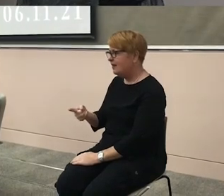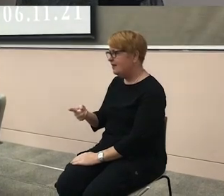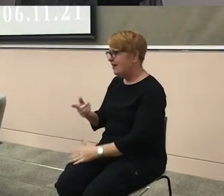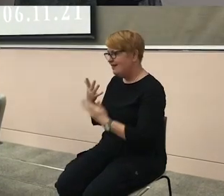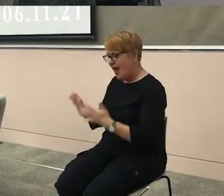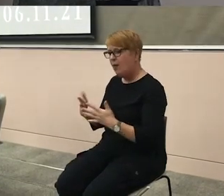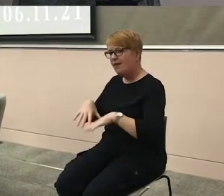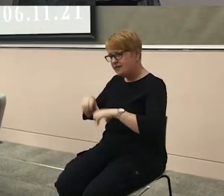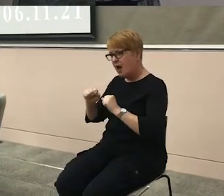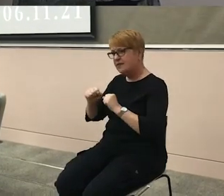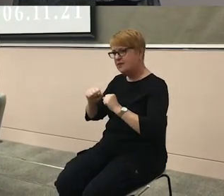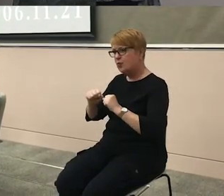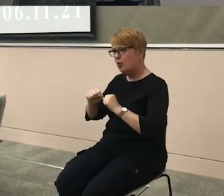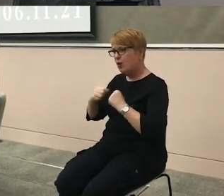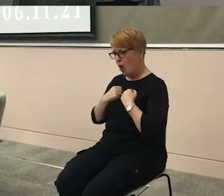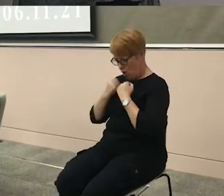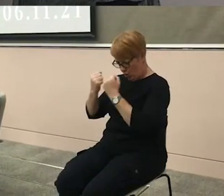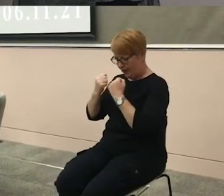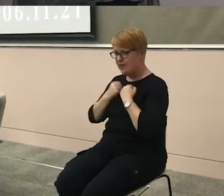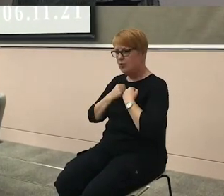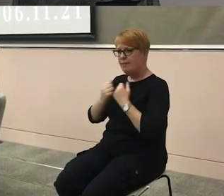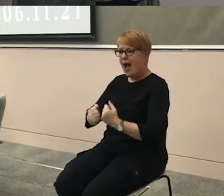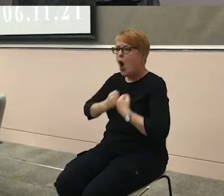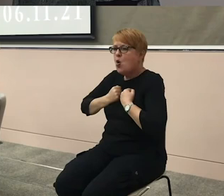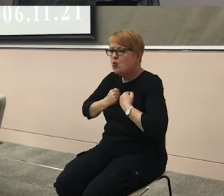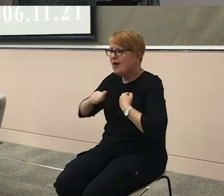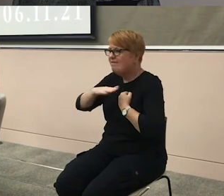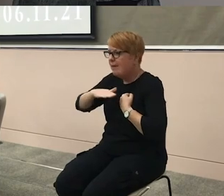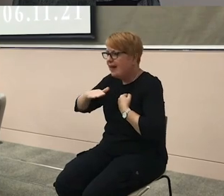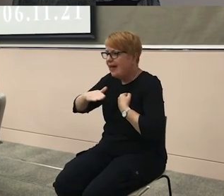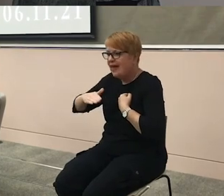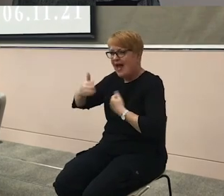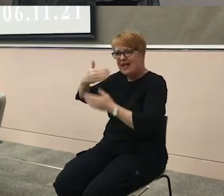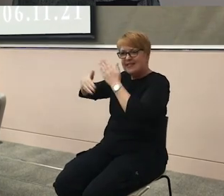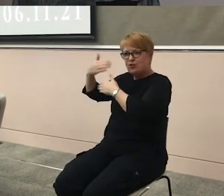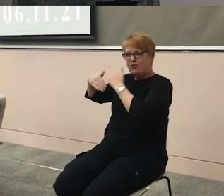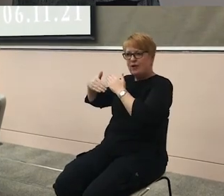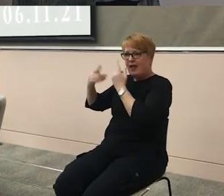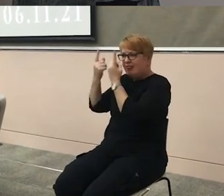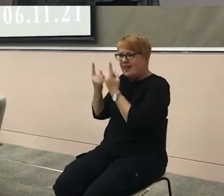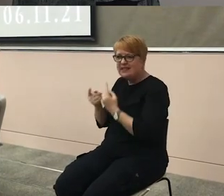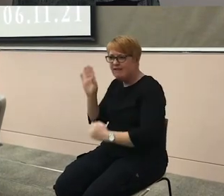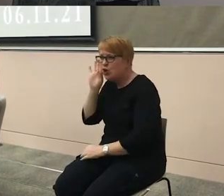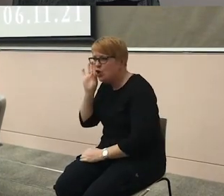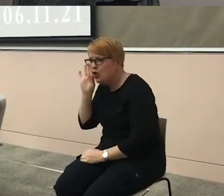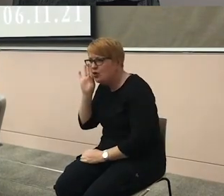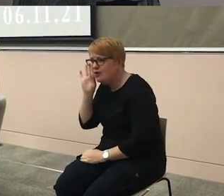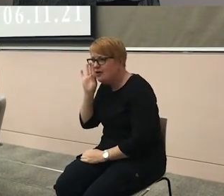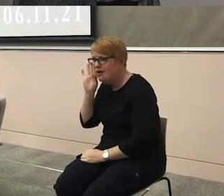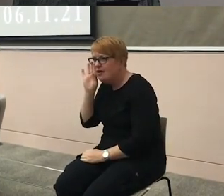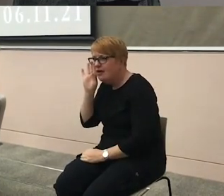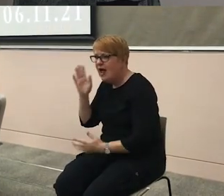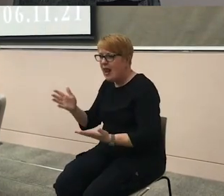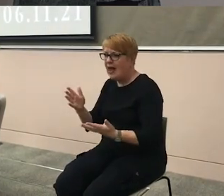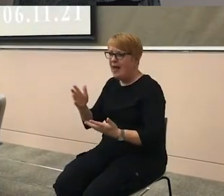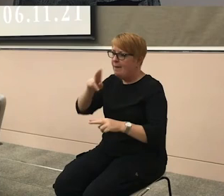my own history, my own family, mm-hmm. you know, things that I've heard about. And I was like, one of the things that I was talking about was where my dad had bought my mum a